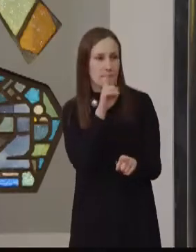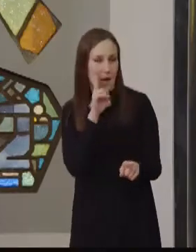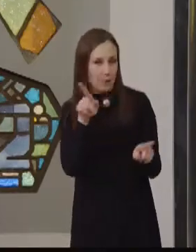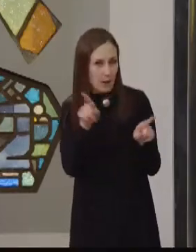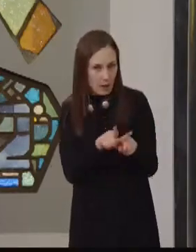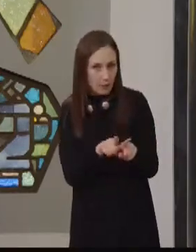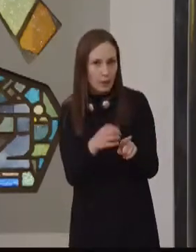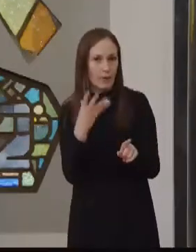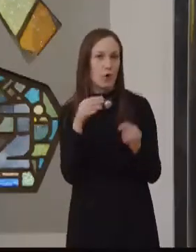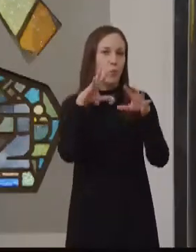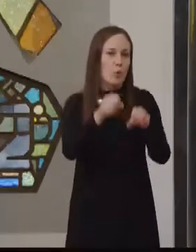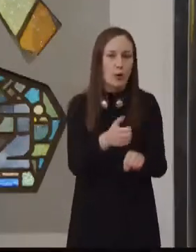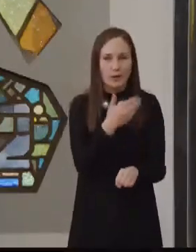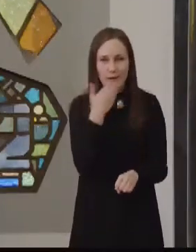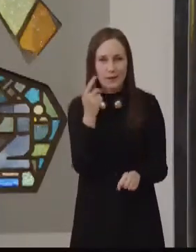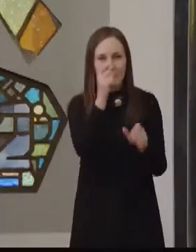Being moms,